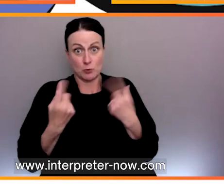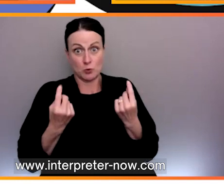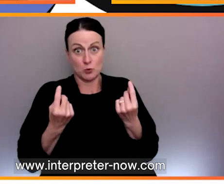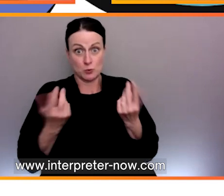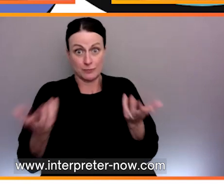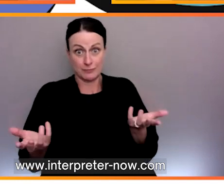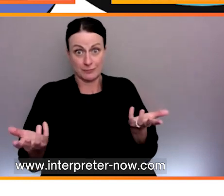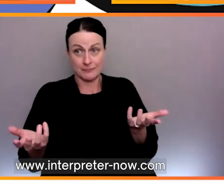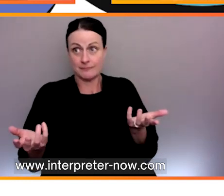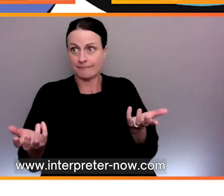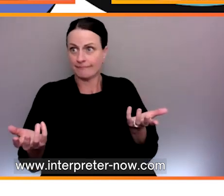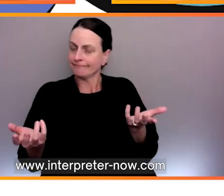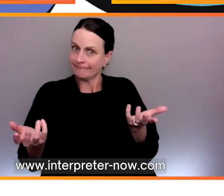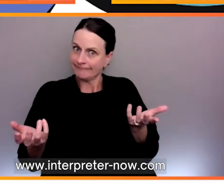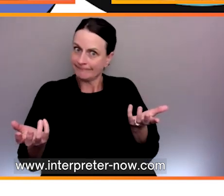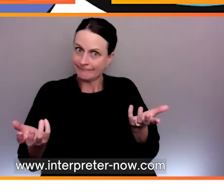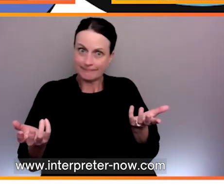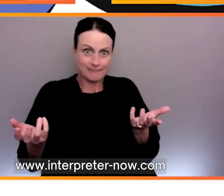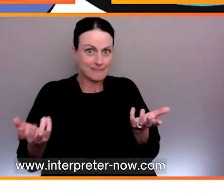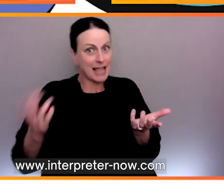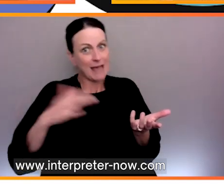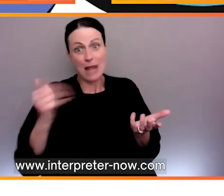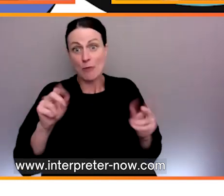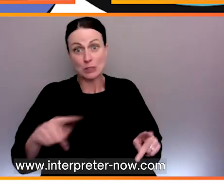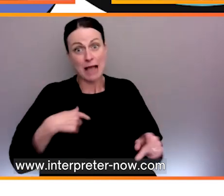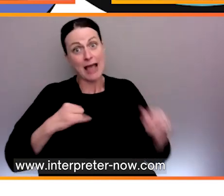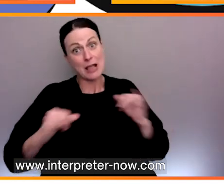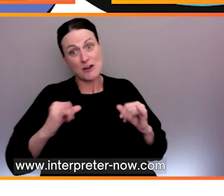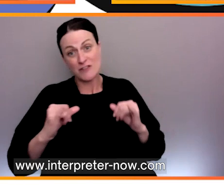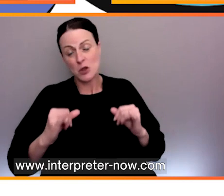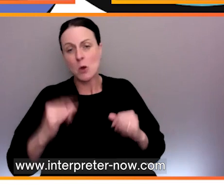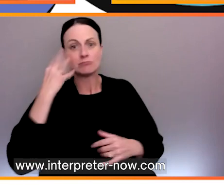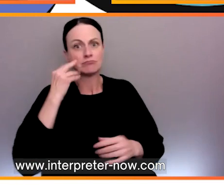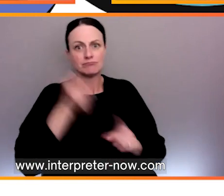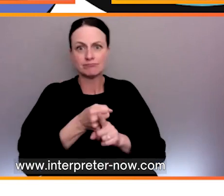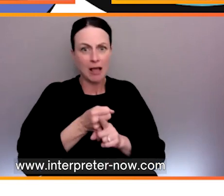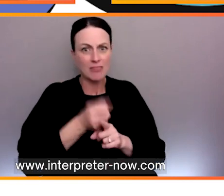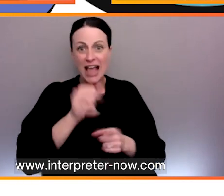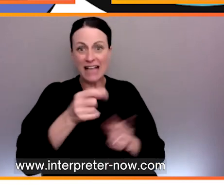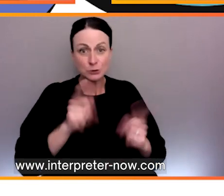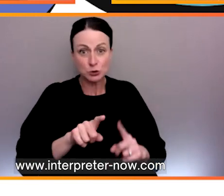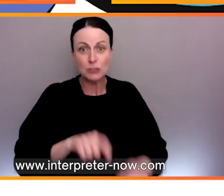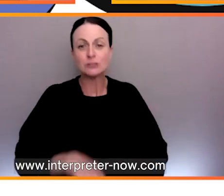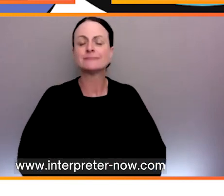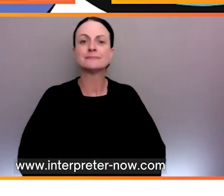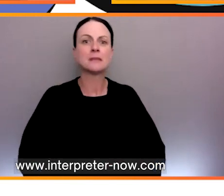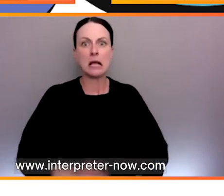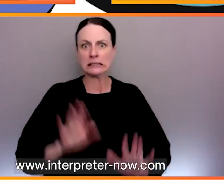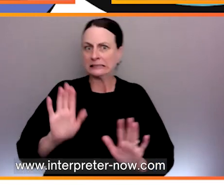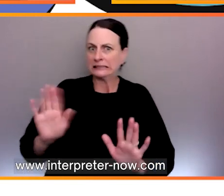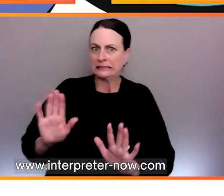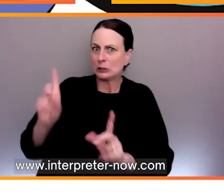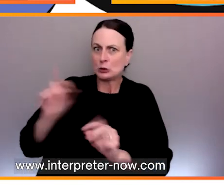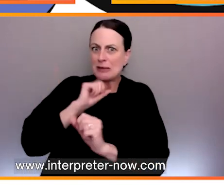I interviewed had that situation, and it was, but I don't want you to do anything. And it was,